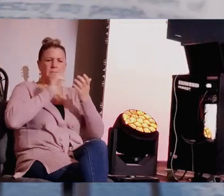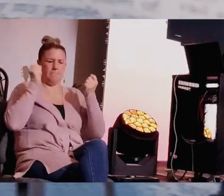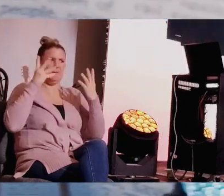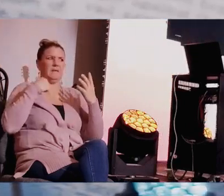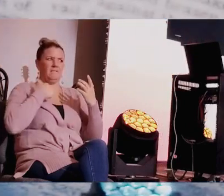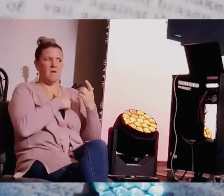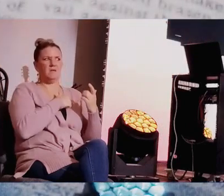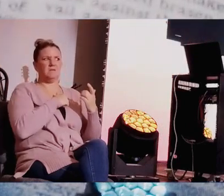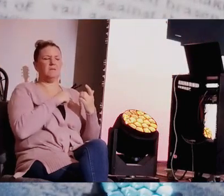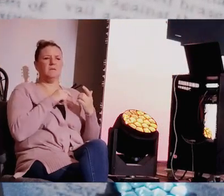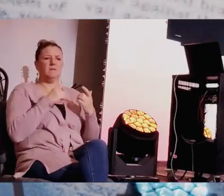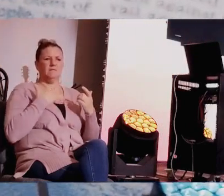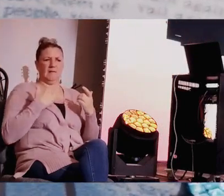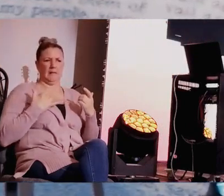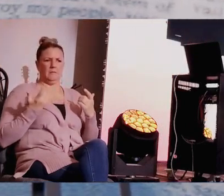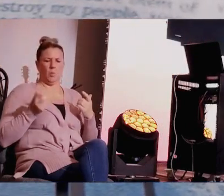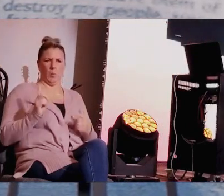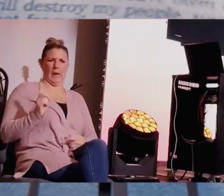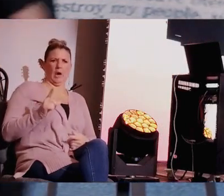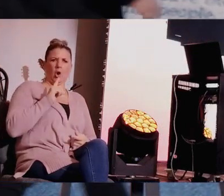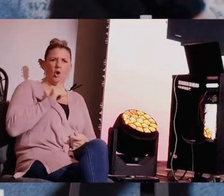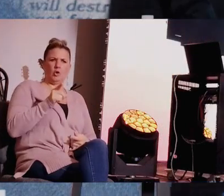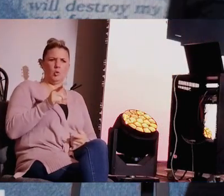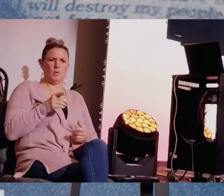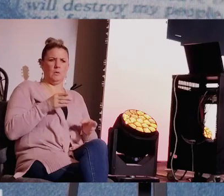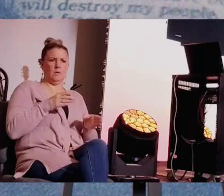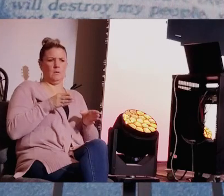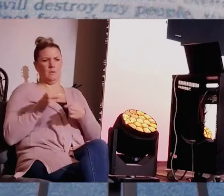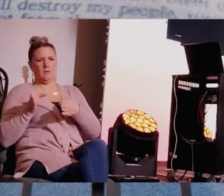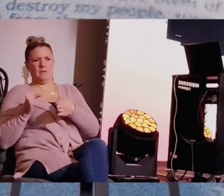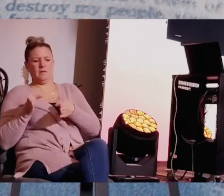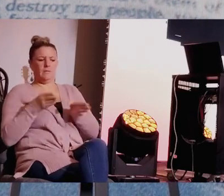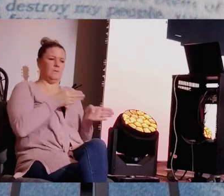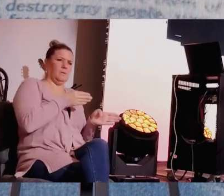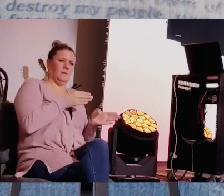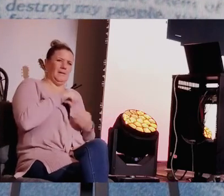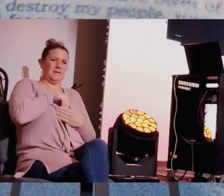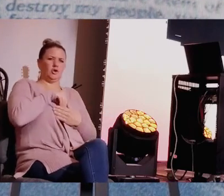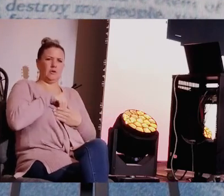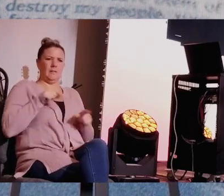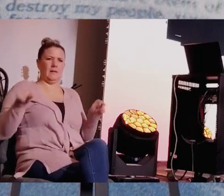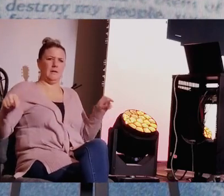today. Where are you leaning more towards today internally?